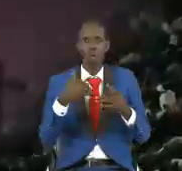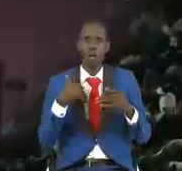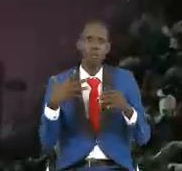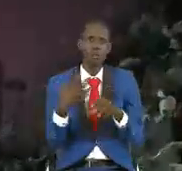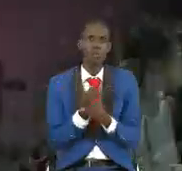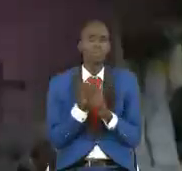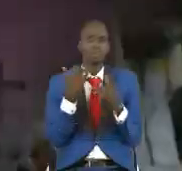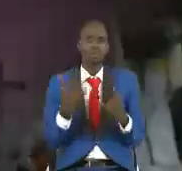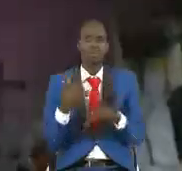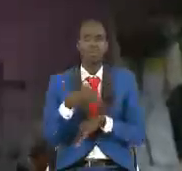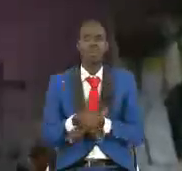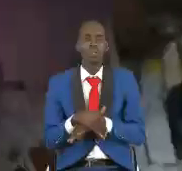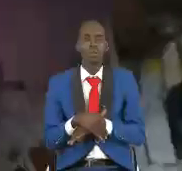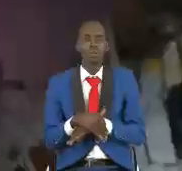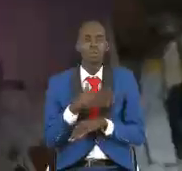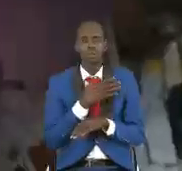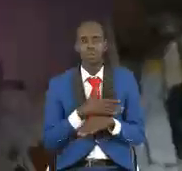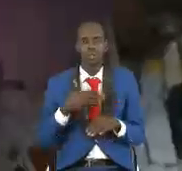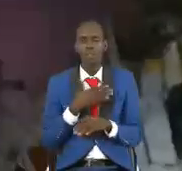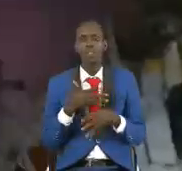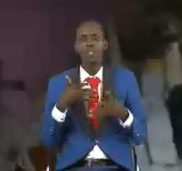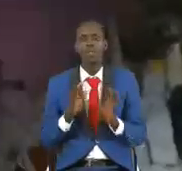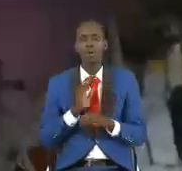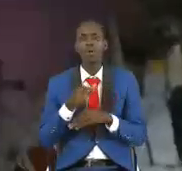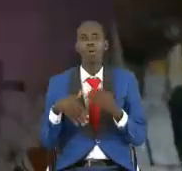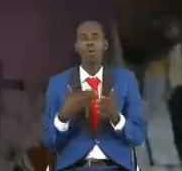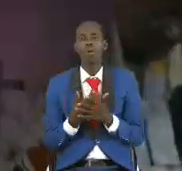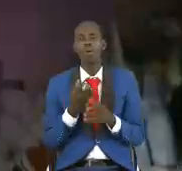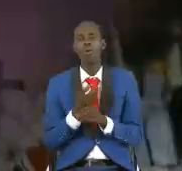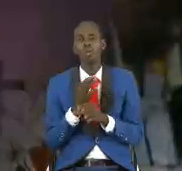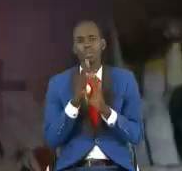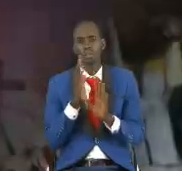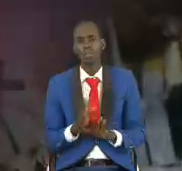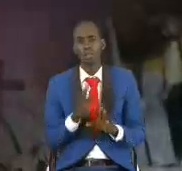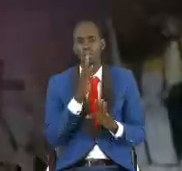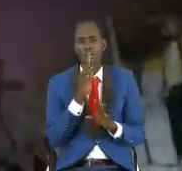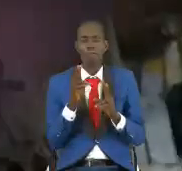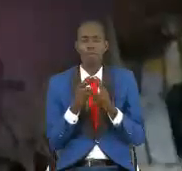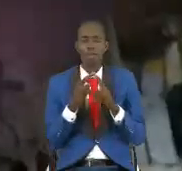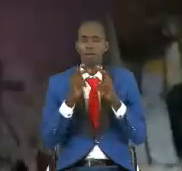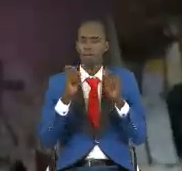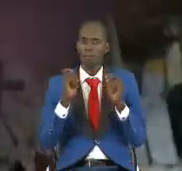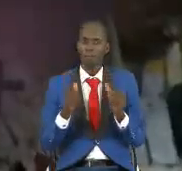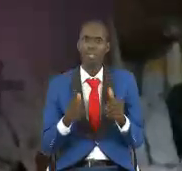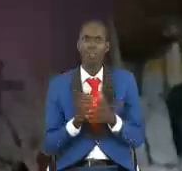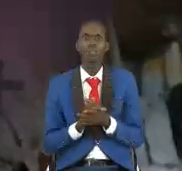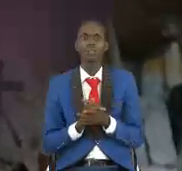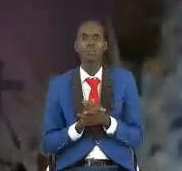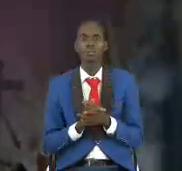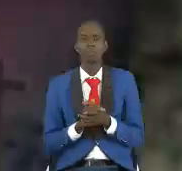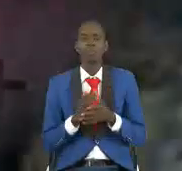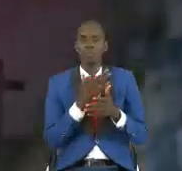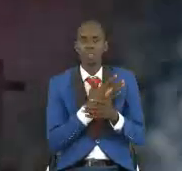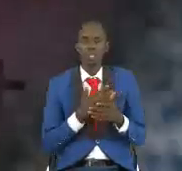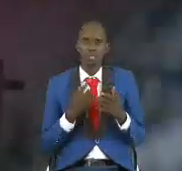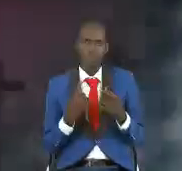Counselors, please be fast, be fast. We have limited time. And let's endeavor to